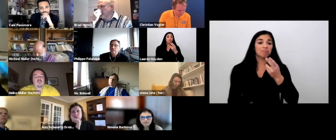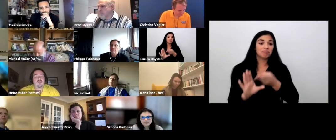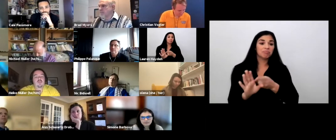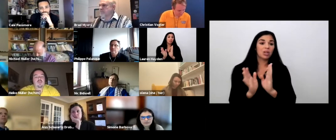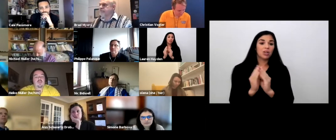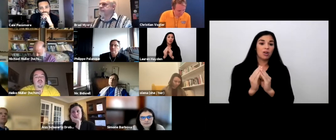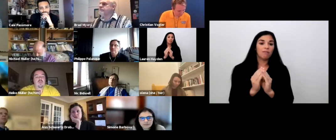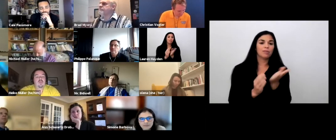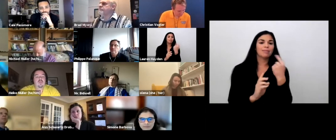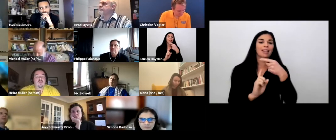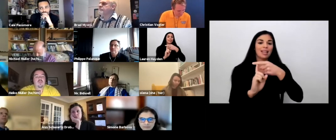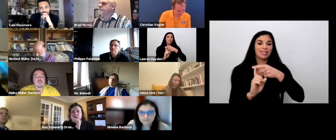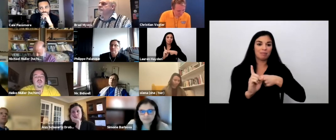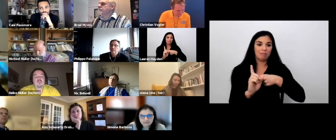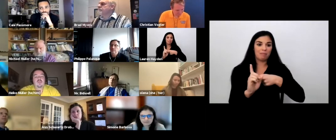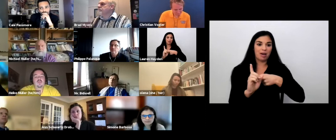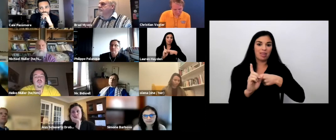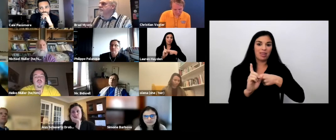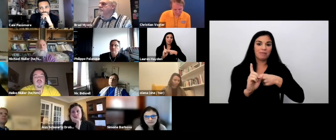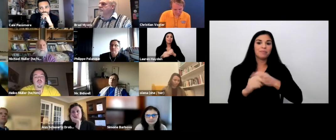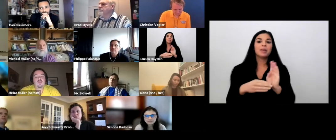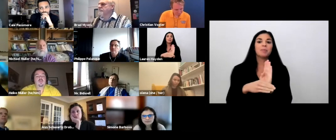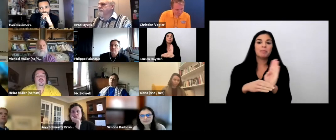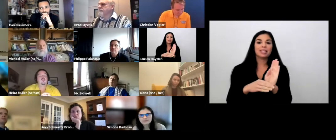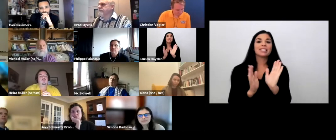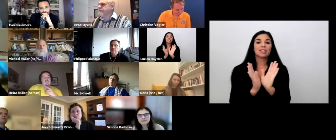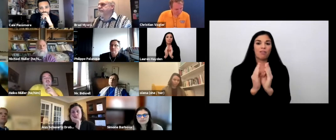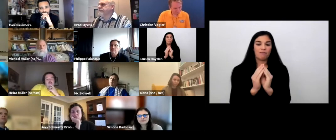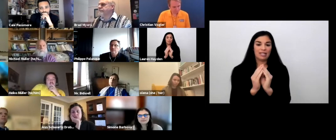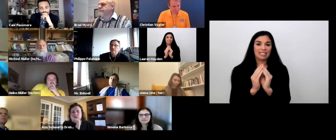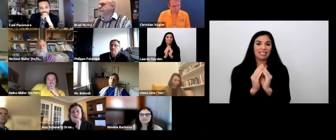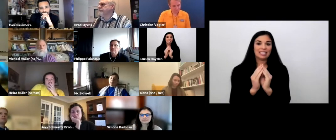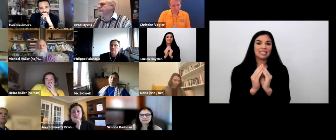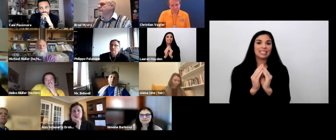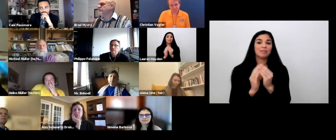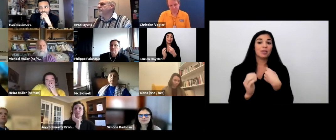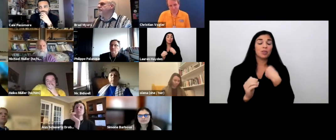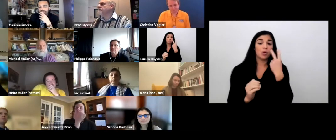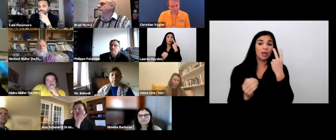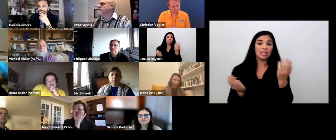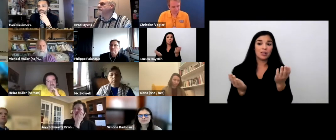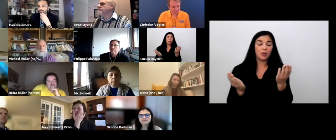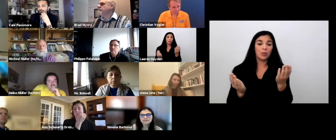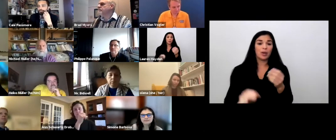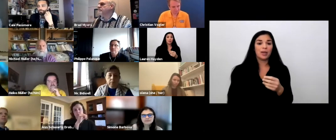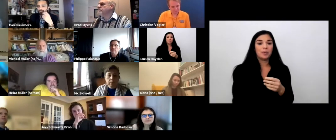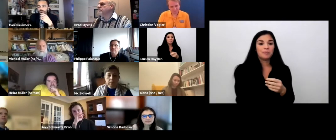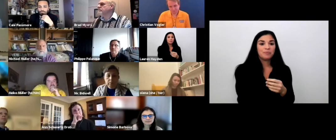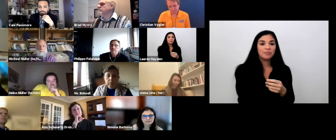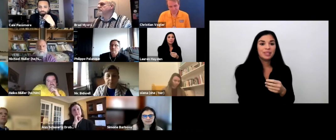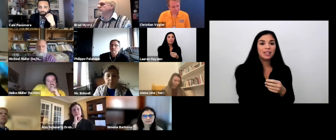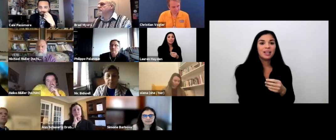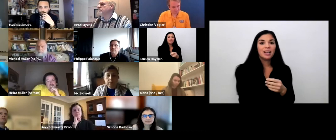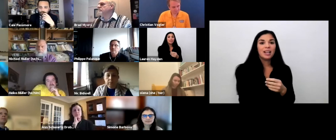last month. It's a business conference. What I saw was that the number of attendees